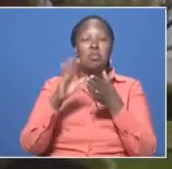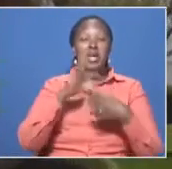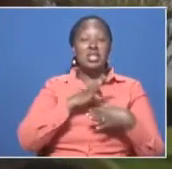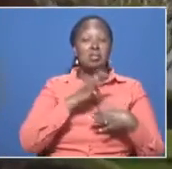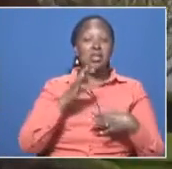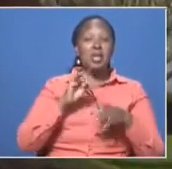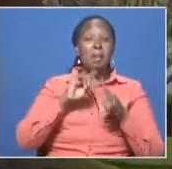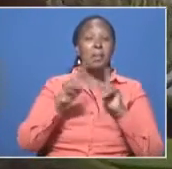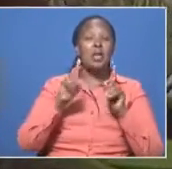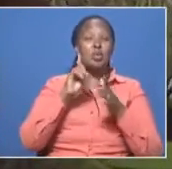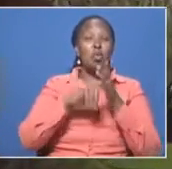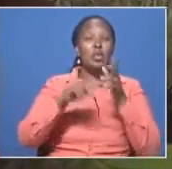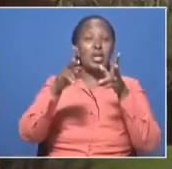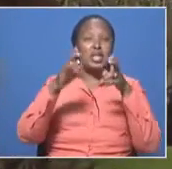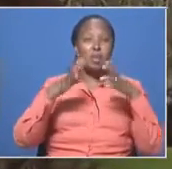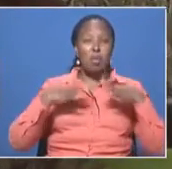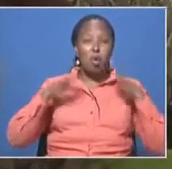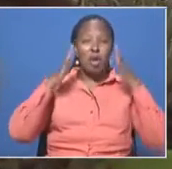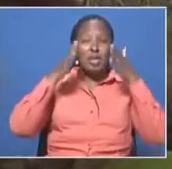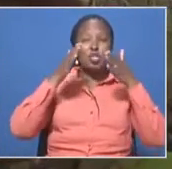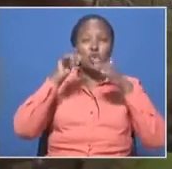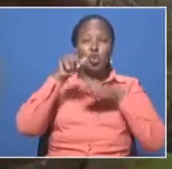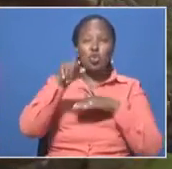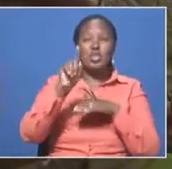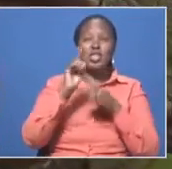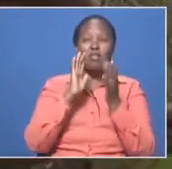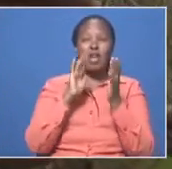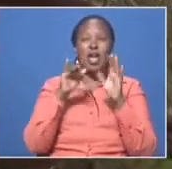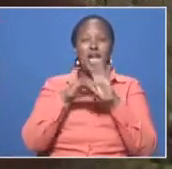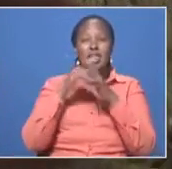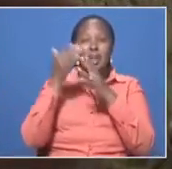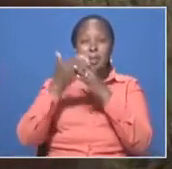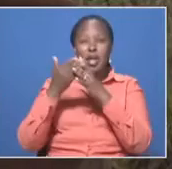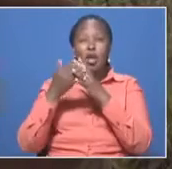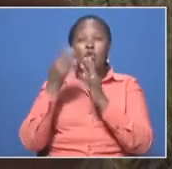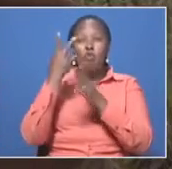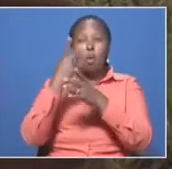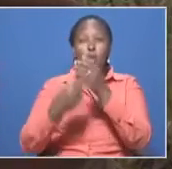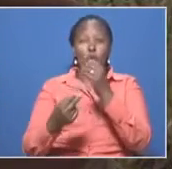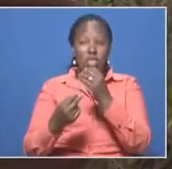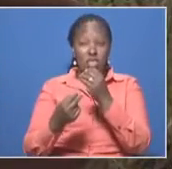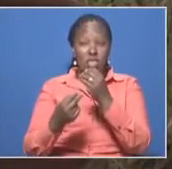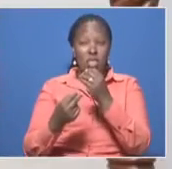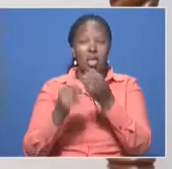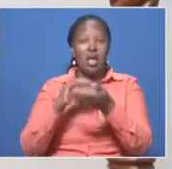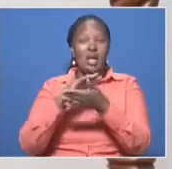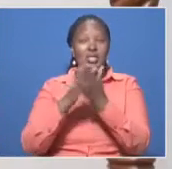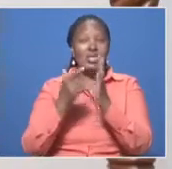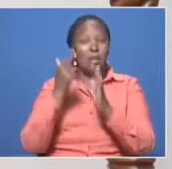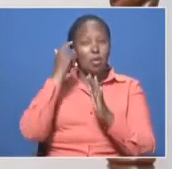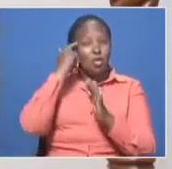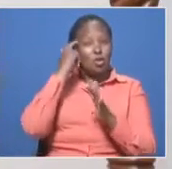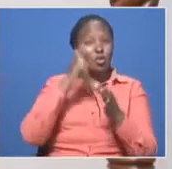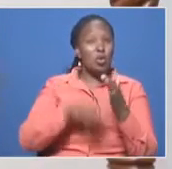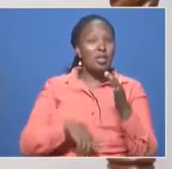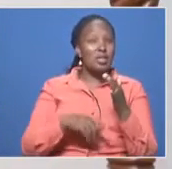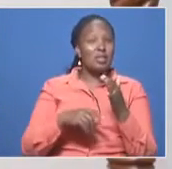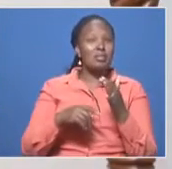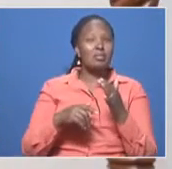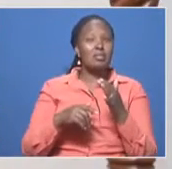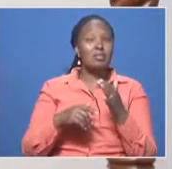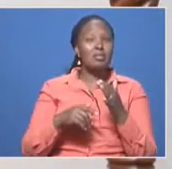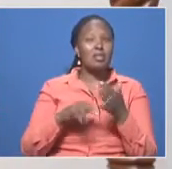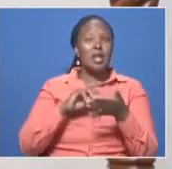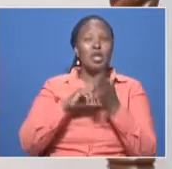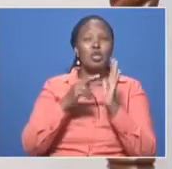what grabbed many people's attention was you in the middle of the two. And some took it to mean as